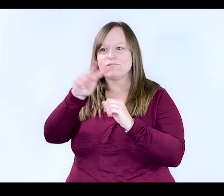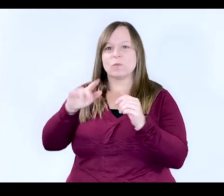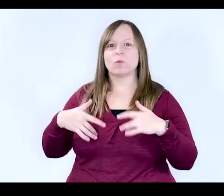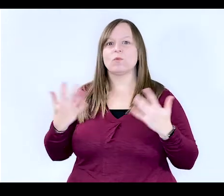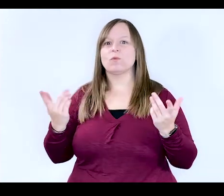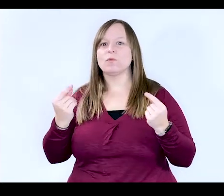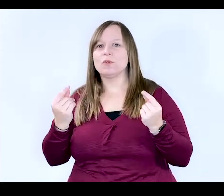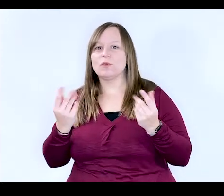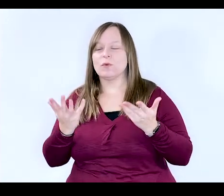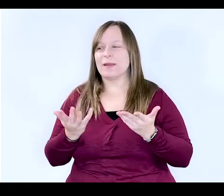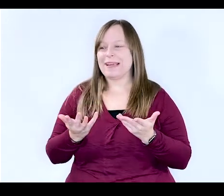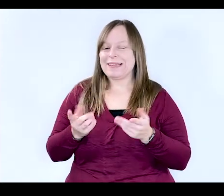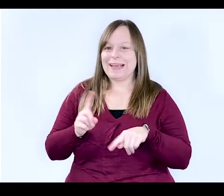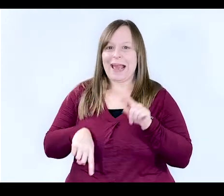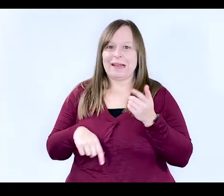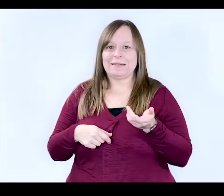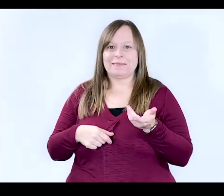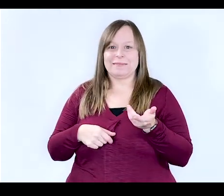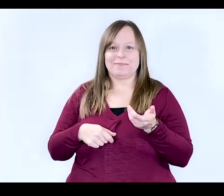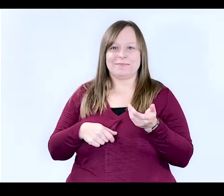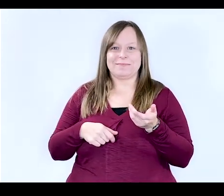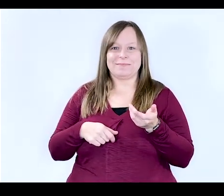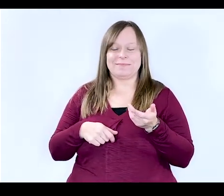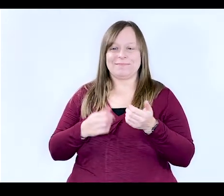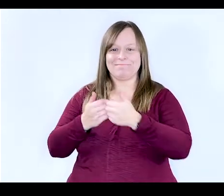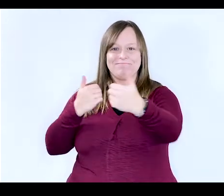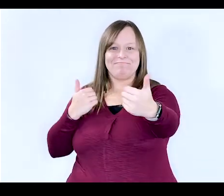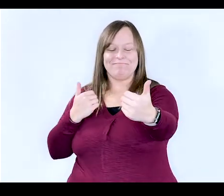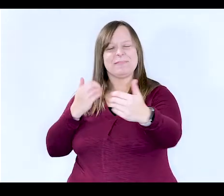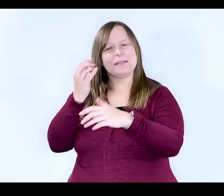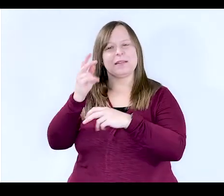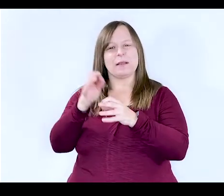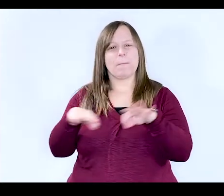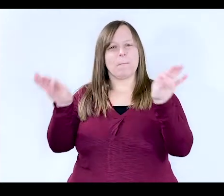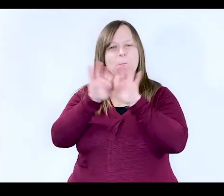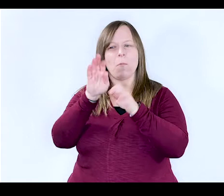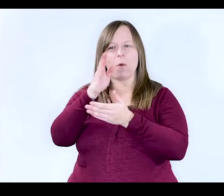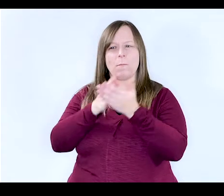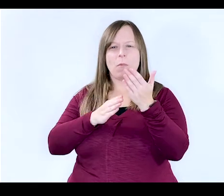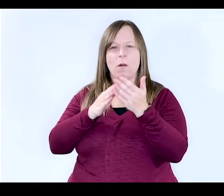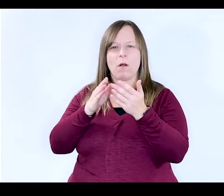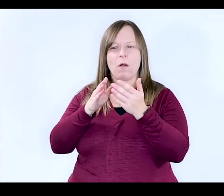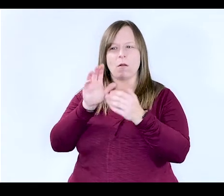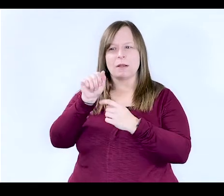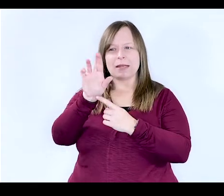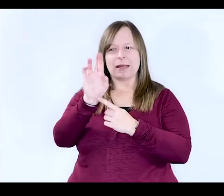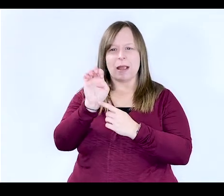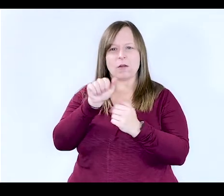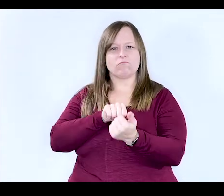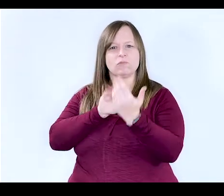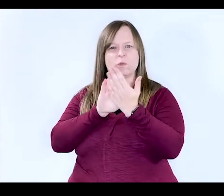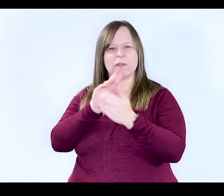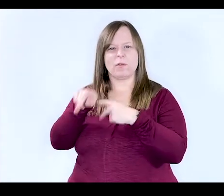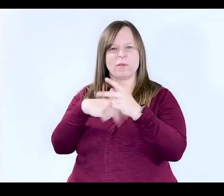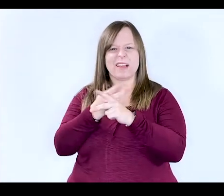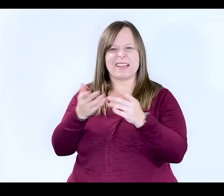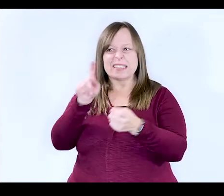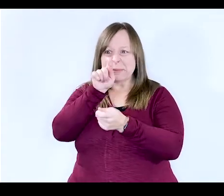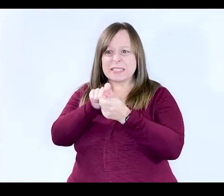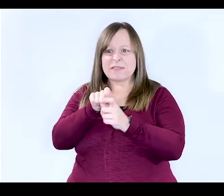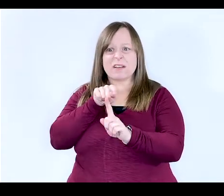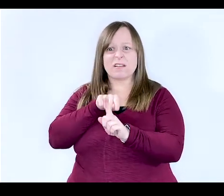on how we're doing. I think is such an important part of how C.A.R.E is now addressing some of those